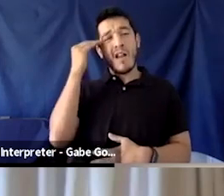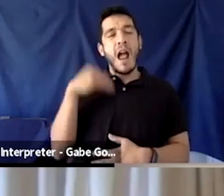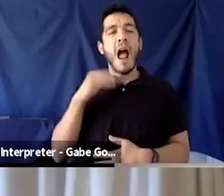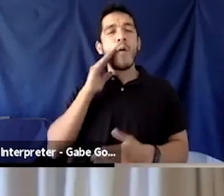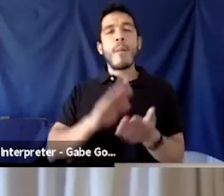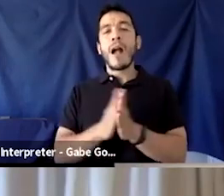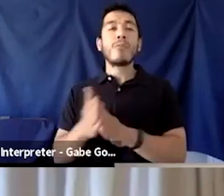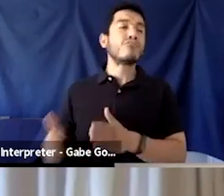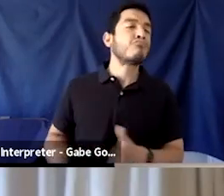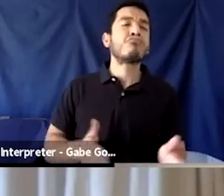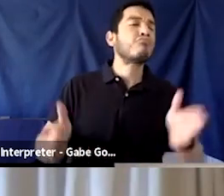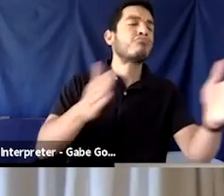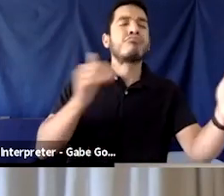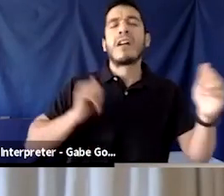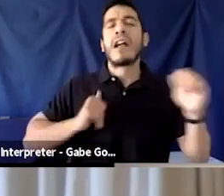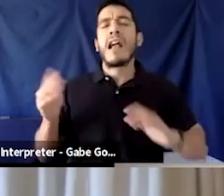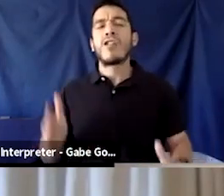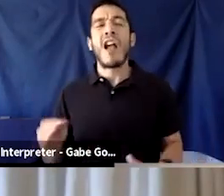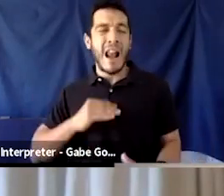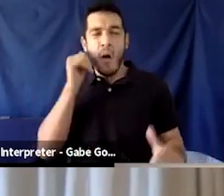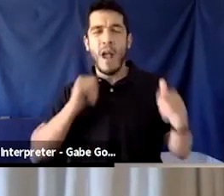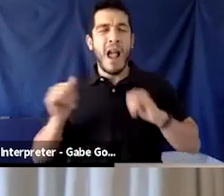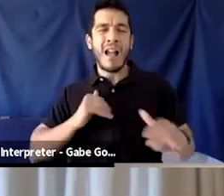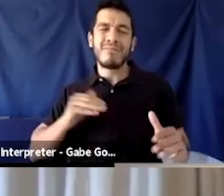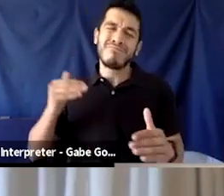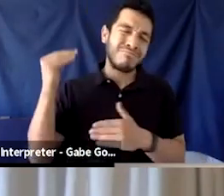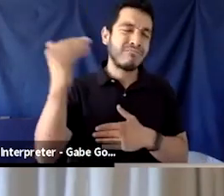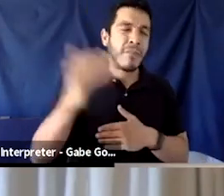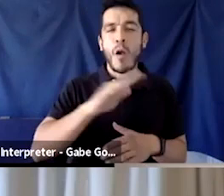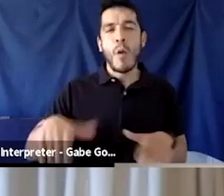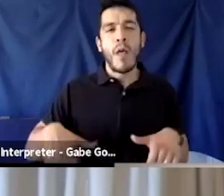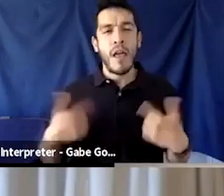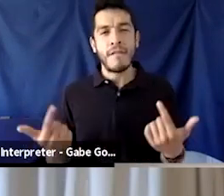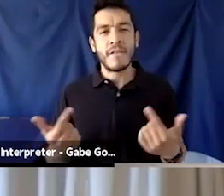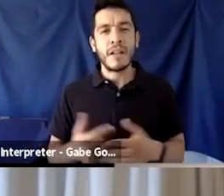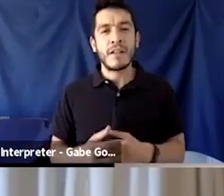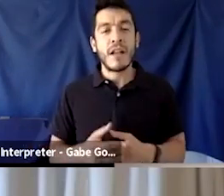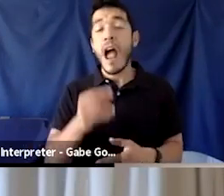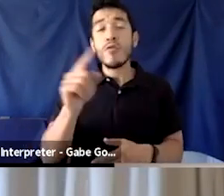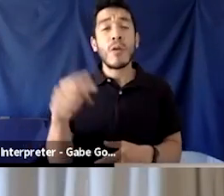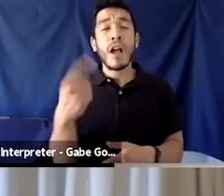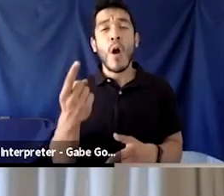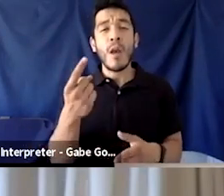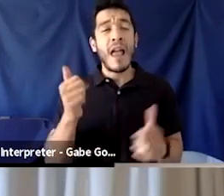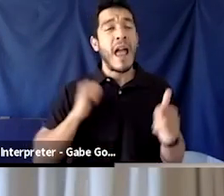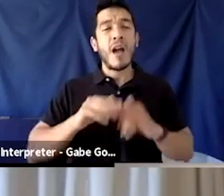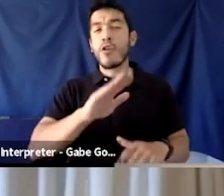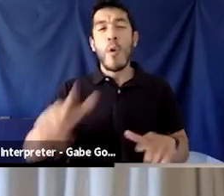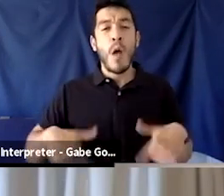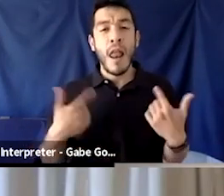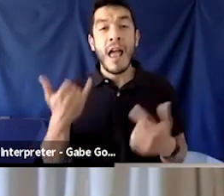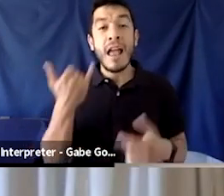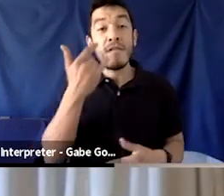journeyman actor. I was going to go the distance. Honest to goodness, you can only go the distance if you've got